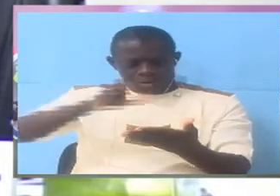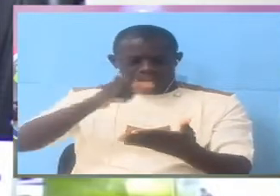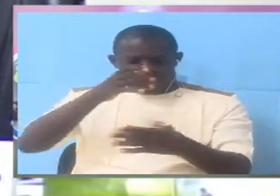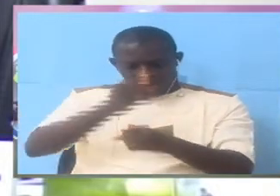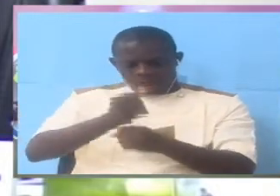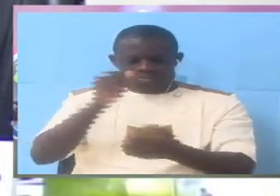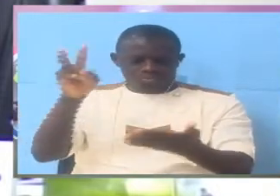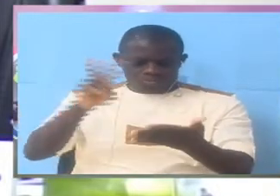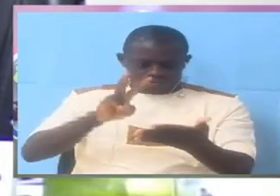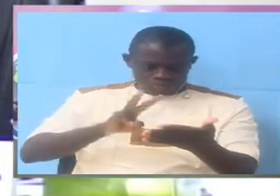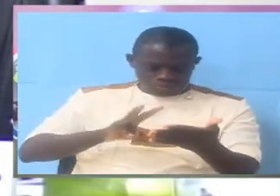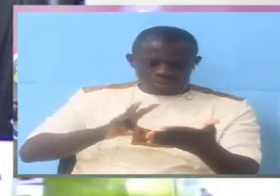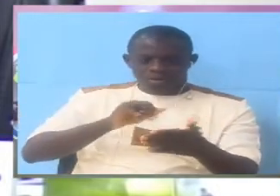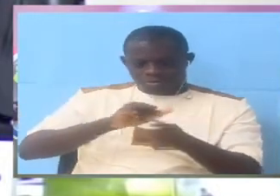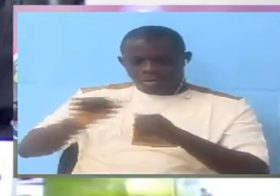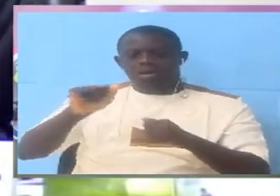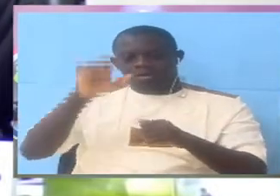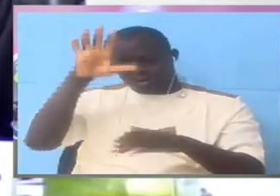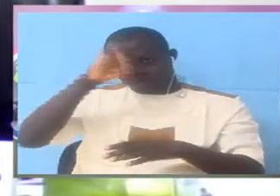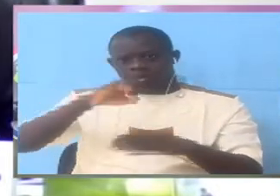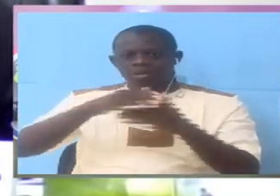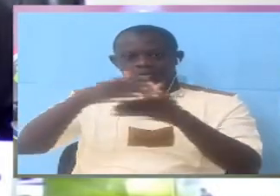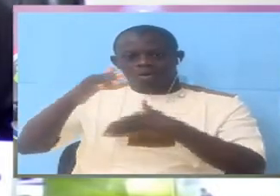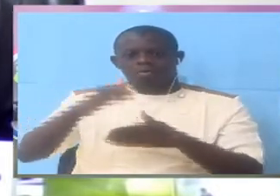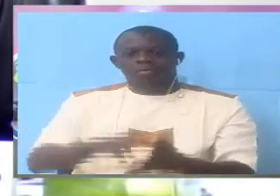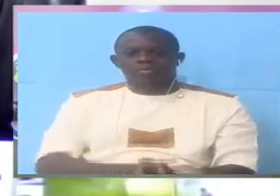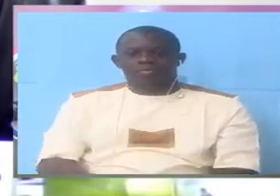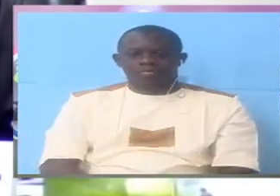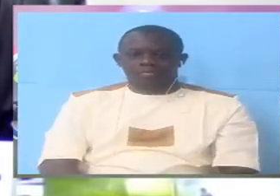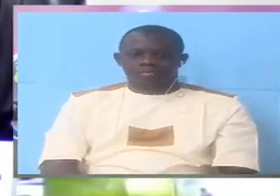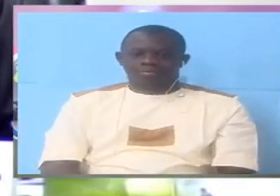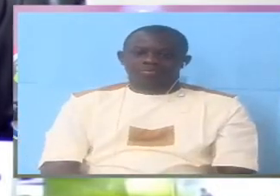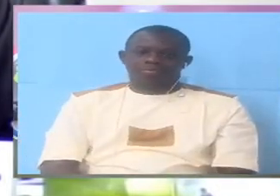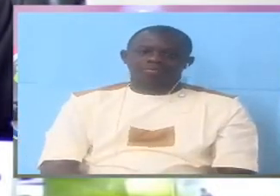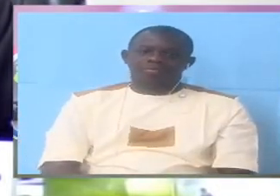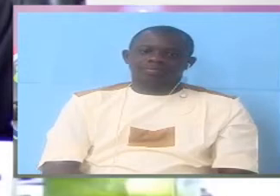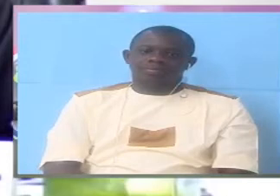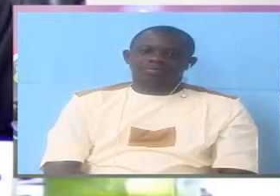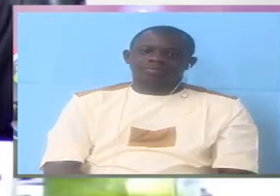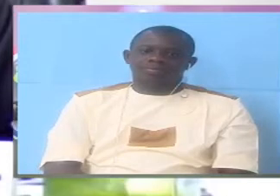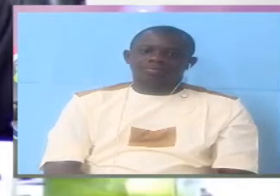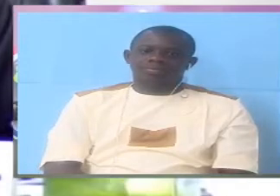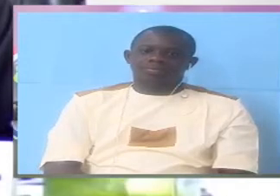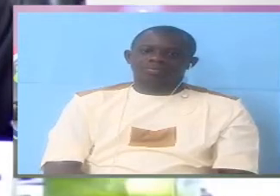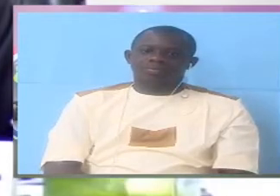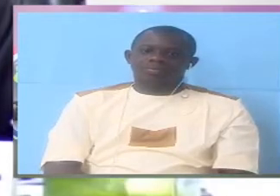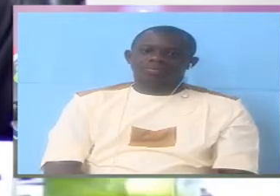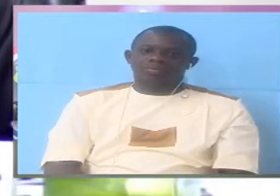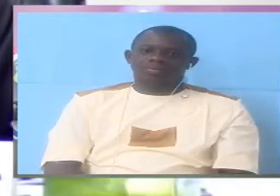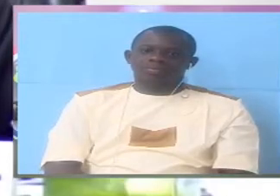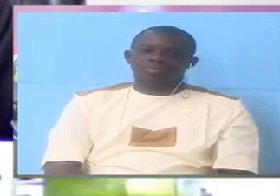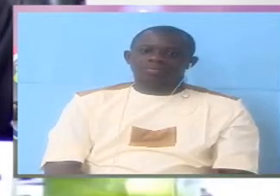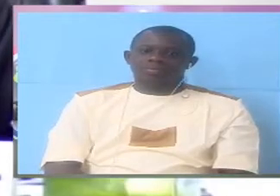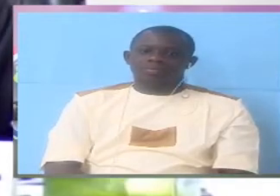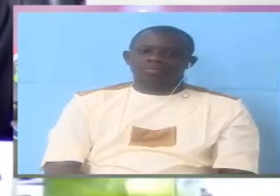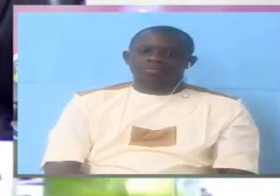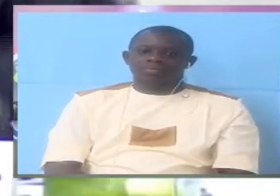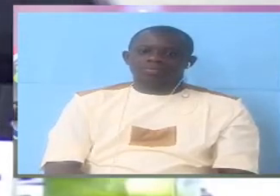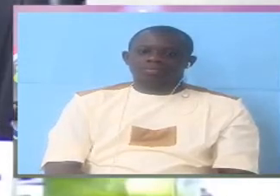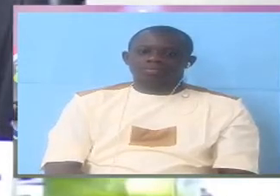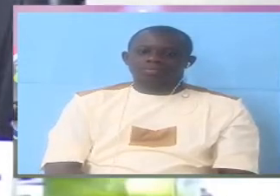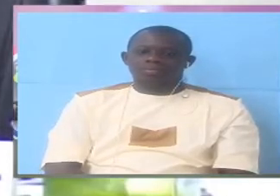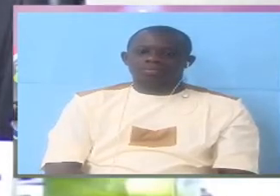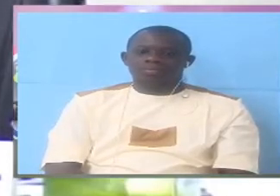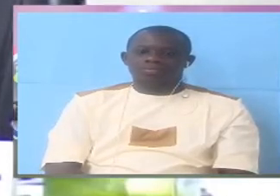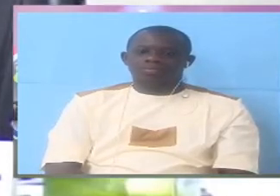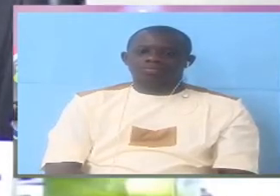sedo ni pareta be nune fa pareta isi adi bunda la me alon ko le mara do ko tamandir nyalla nyong isa photocopy ya di commission ala fanana